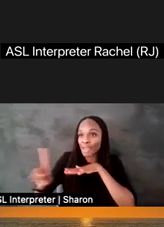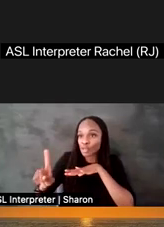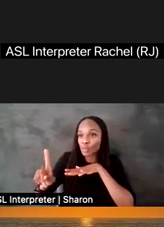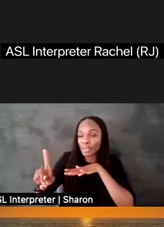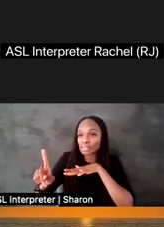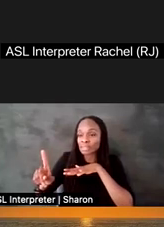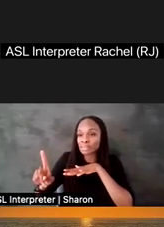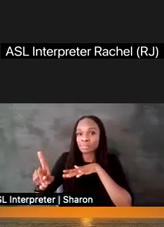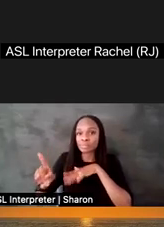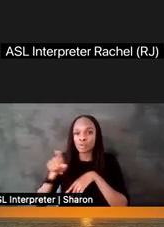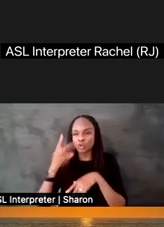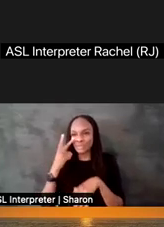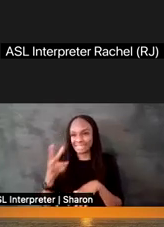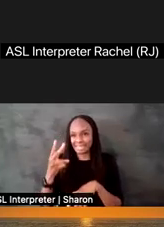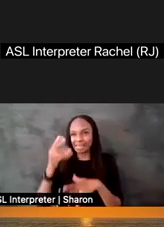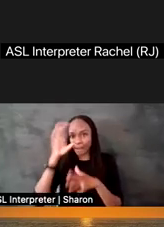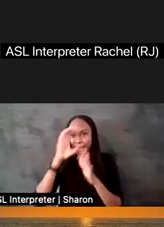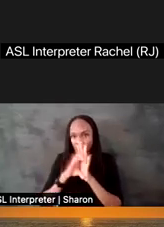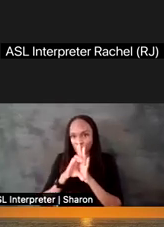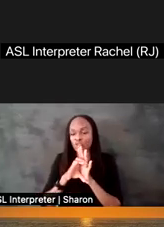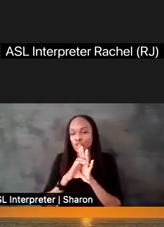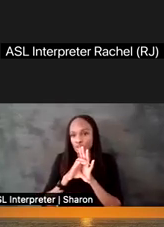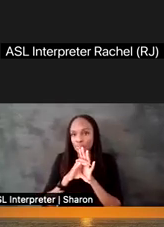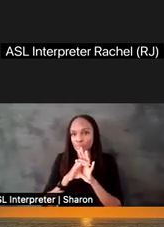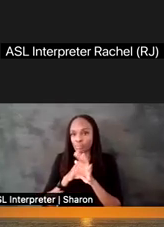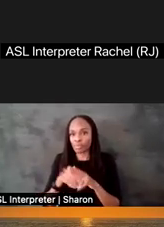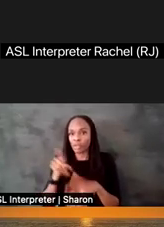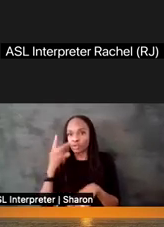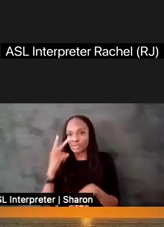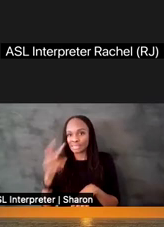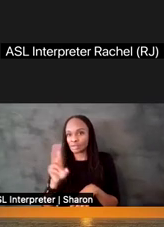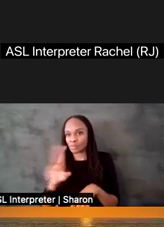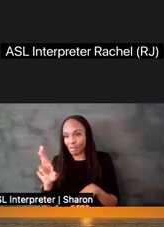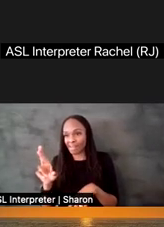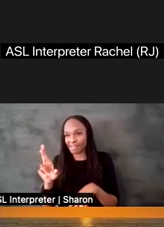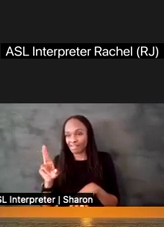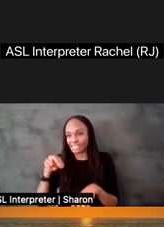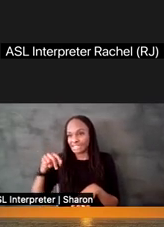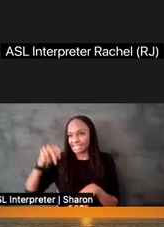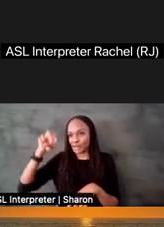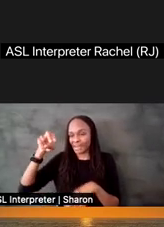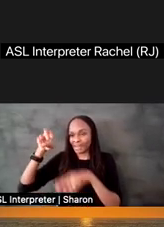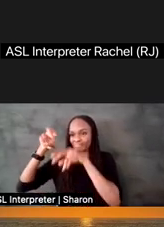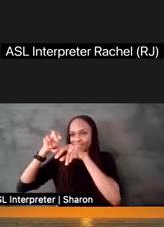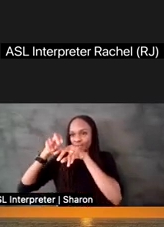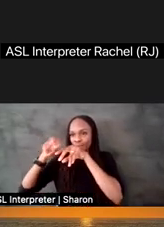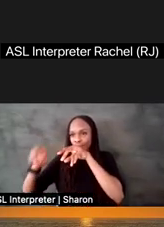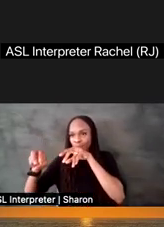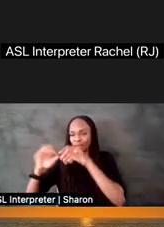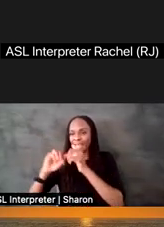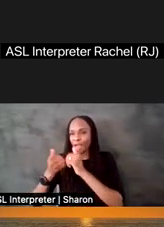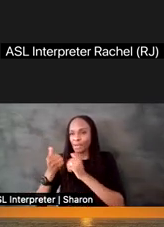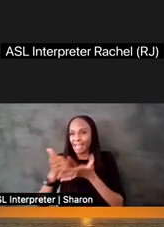the picture here to the right of a stairwell chair and how to evacuate somebody that